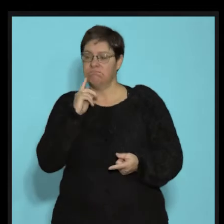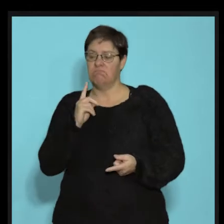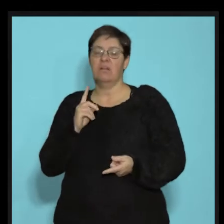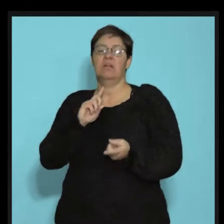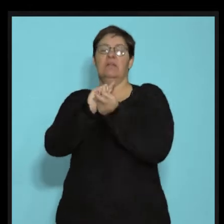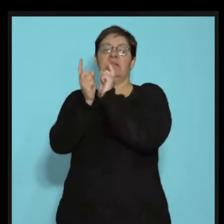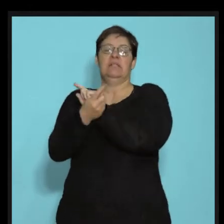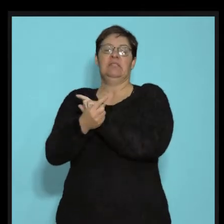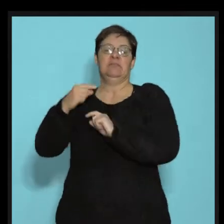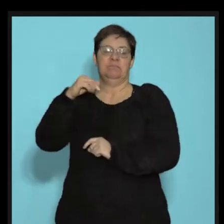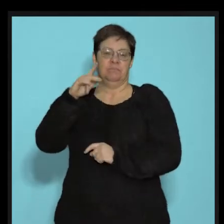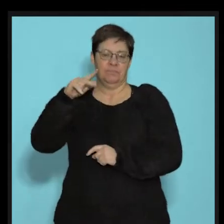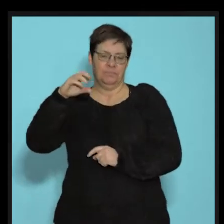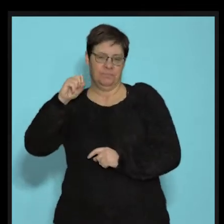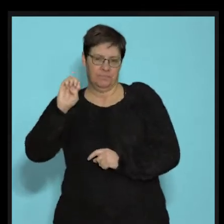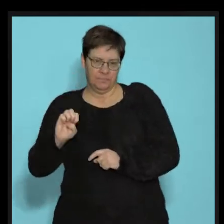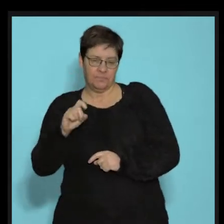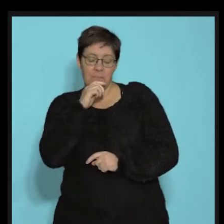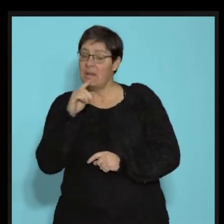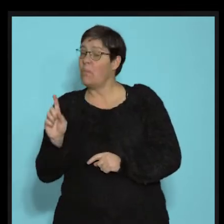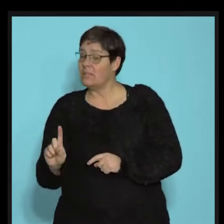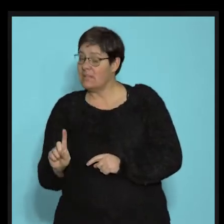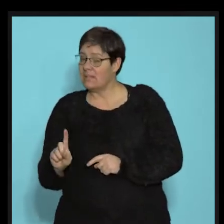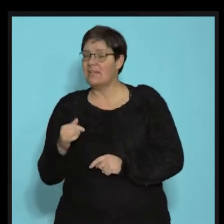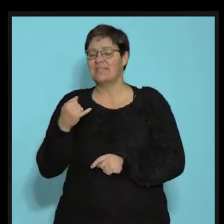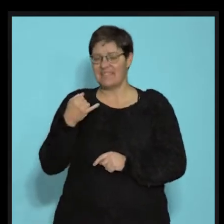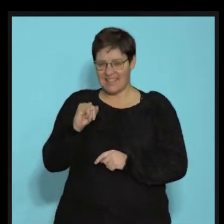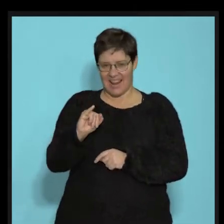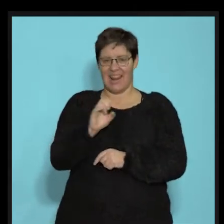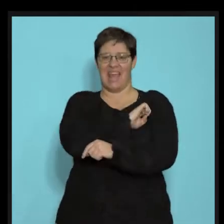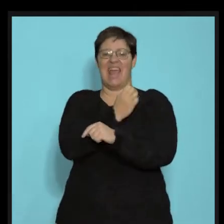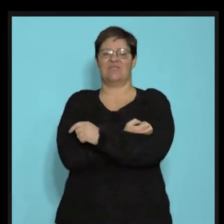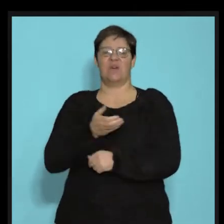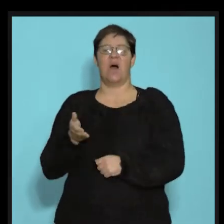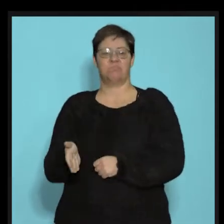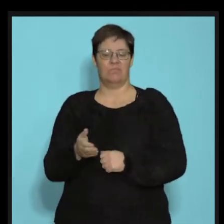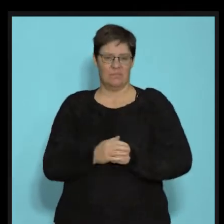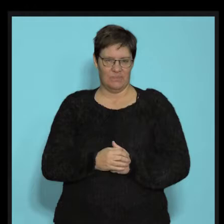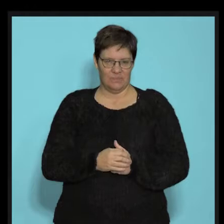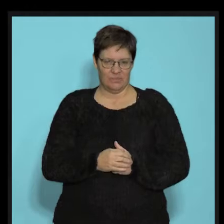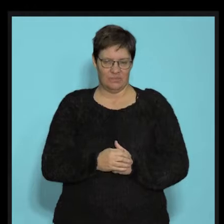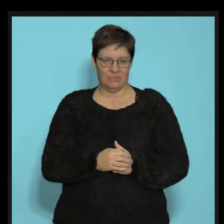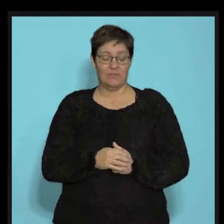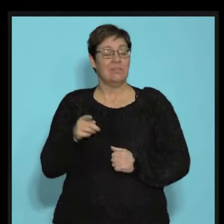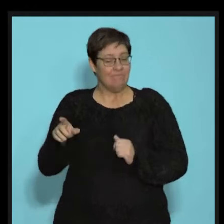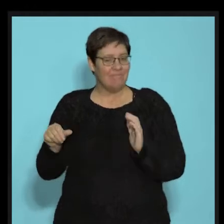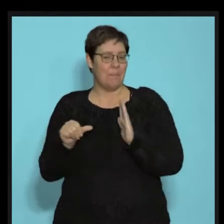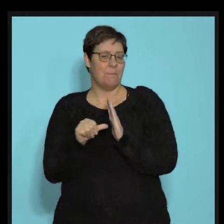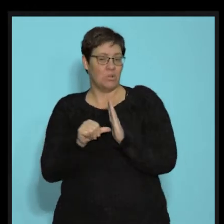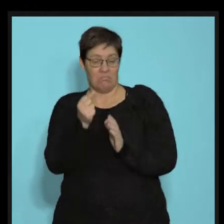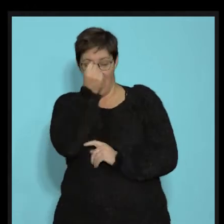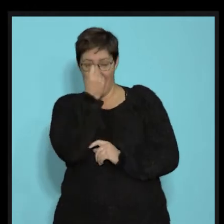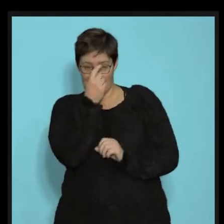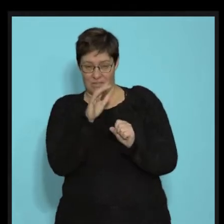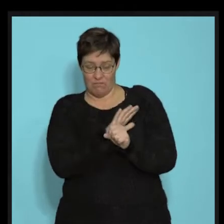this form. What is it? It is still trapped energy. Okay, so that's important that